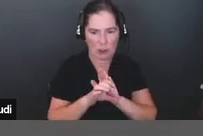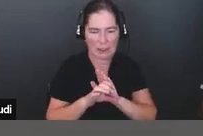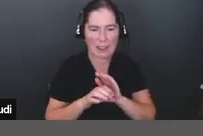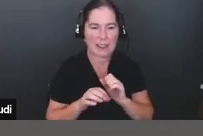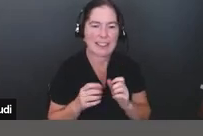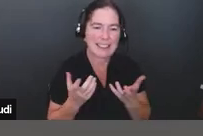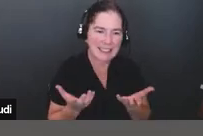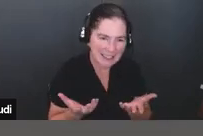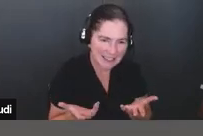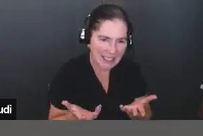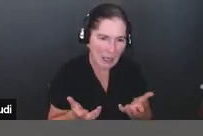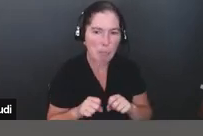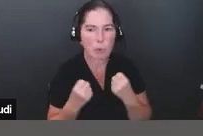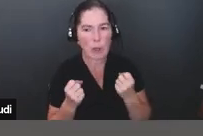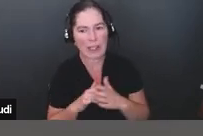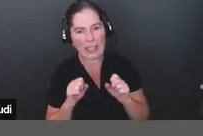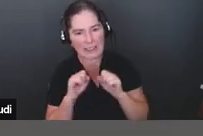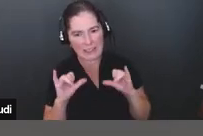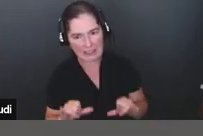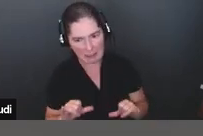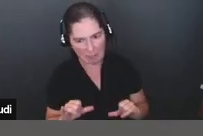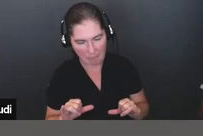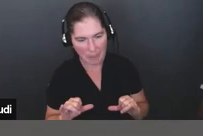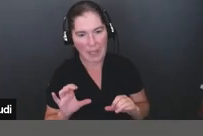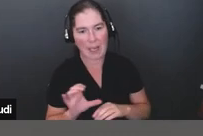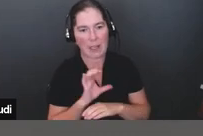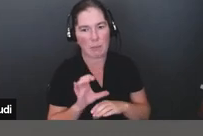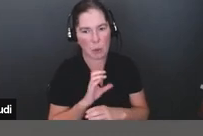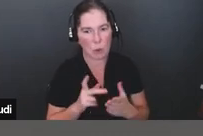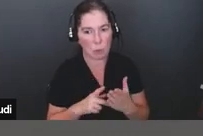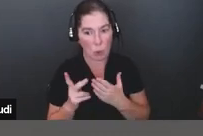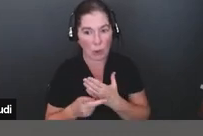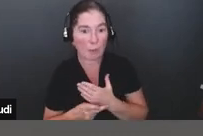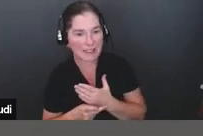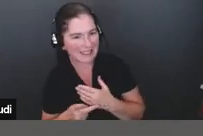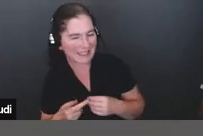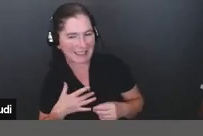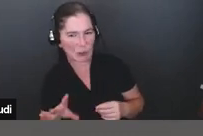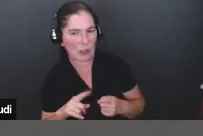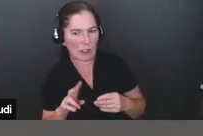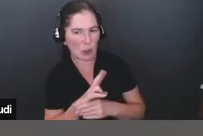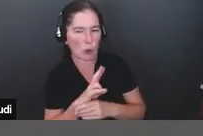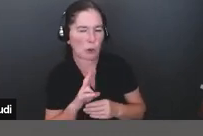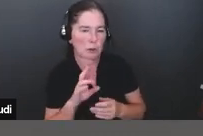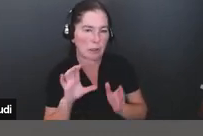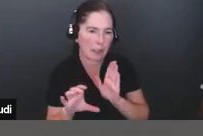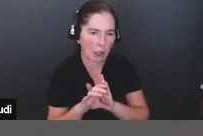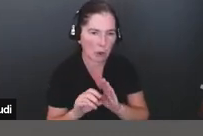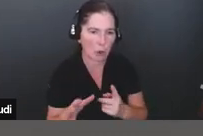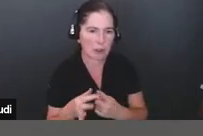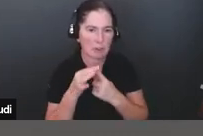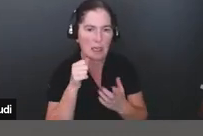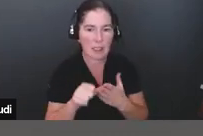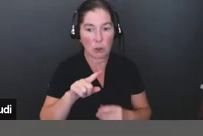way, break the system on the back end. So as computer programmers go, sometimes you can't use all of the characters. So I learned I can't